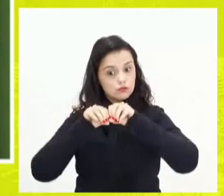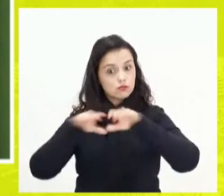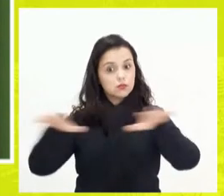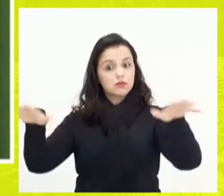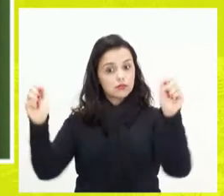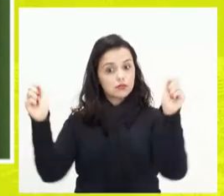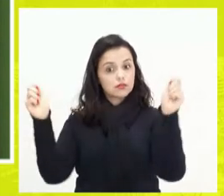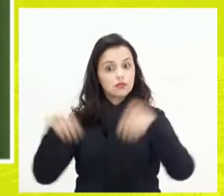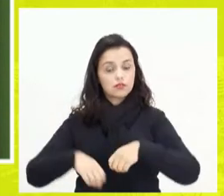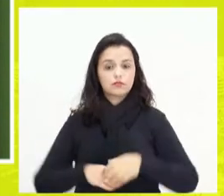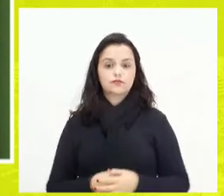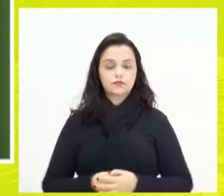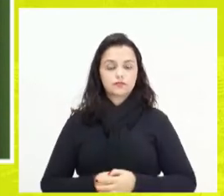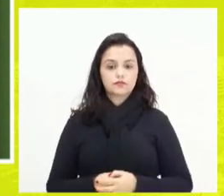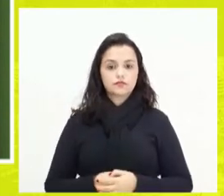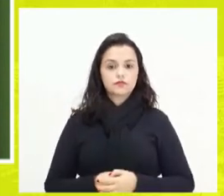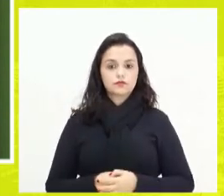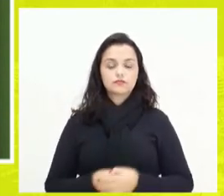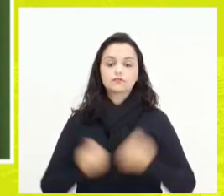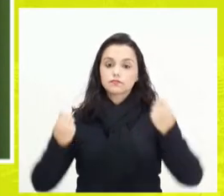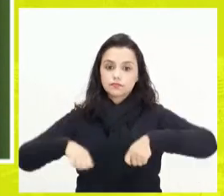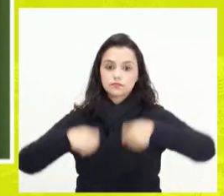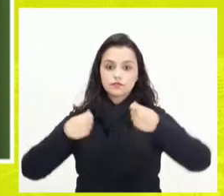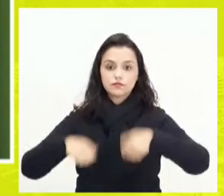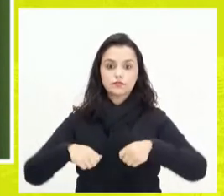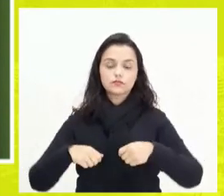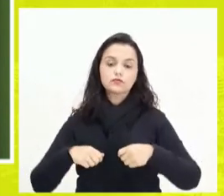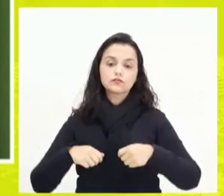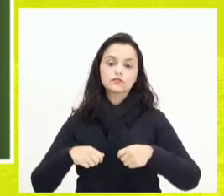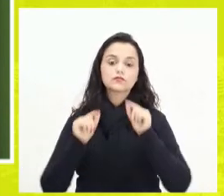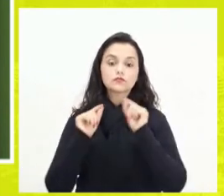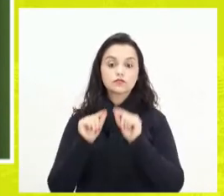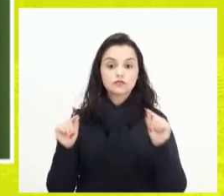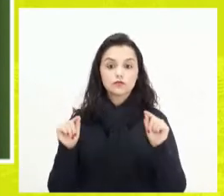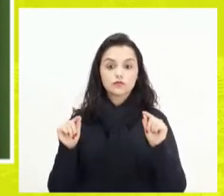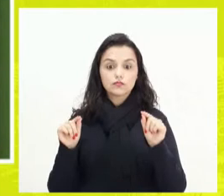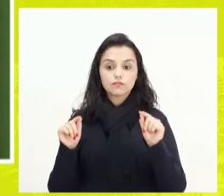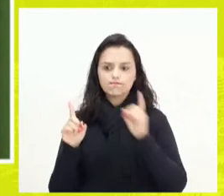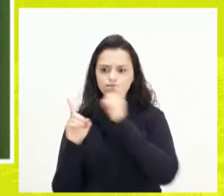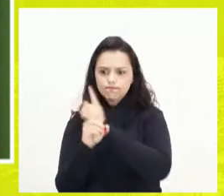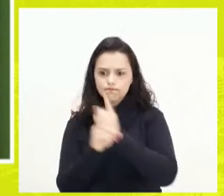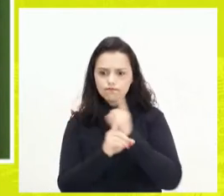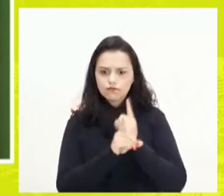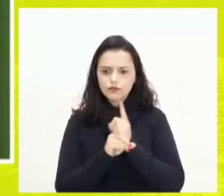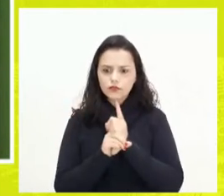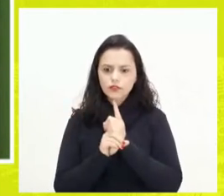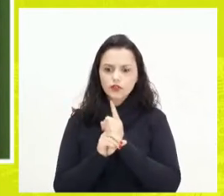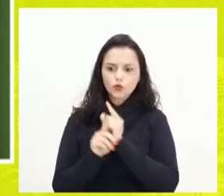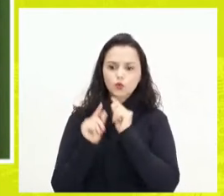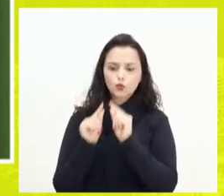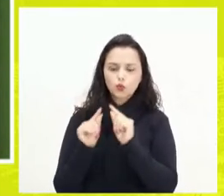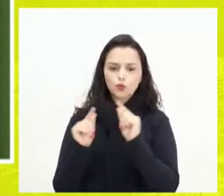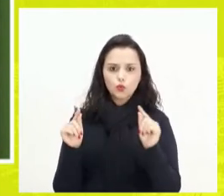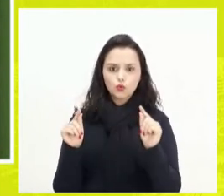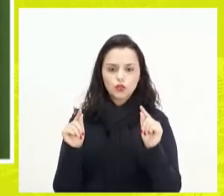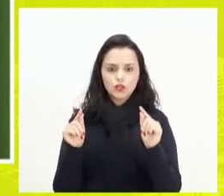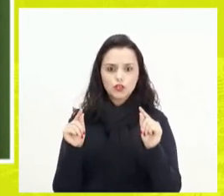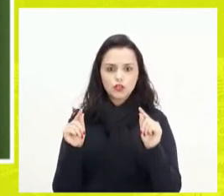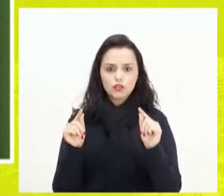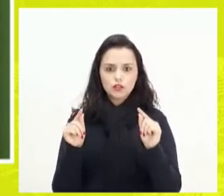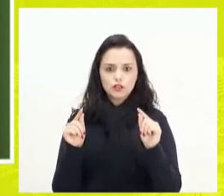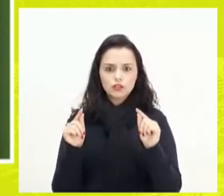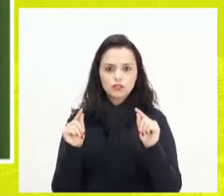urgent thing this is number one number two just like what tiago said we have to identify